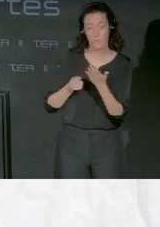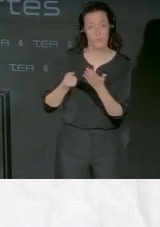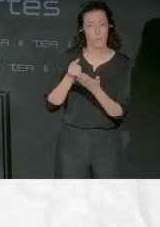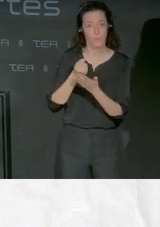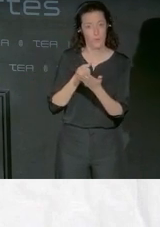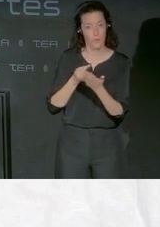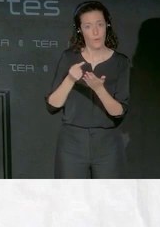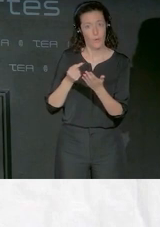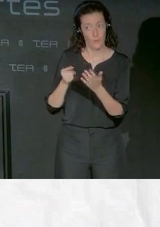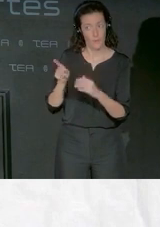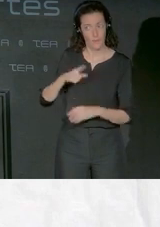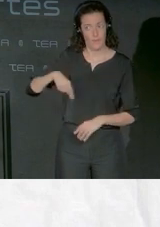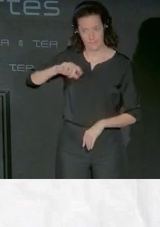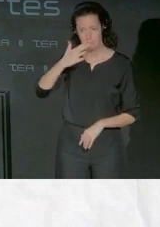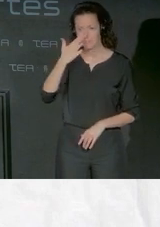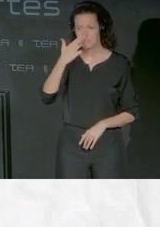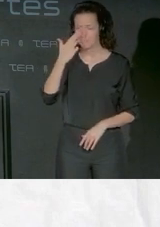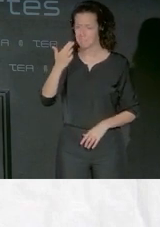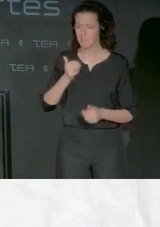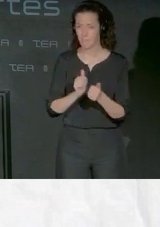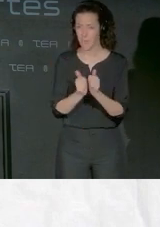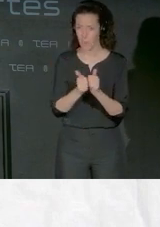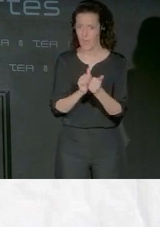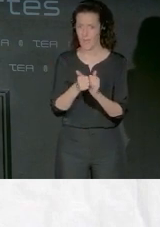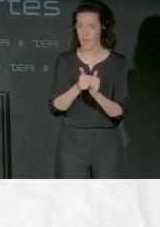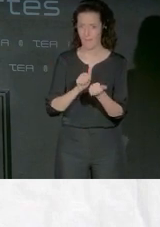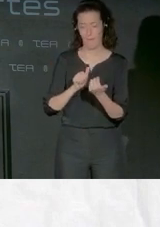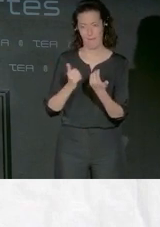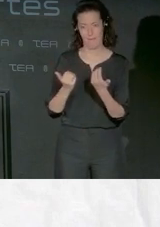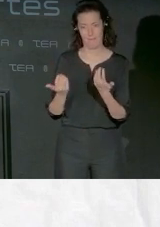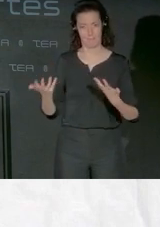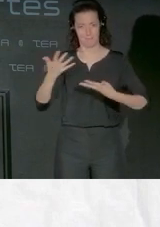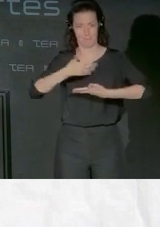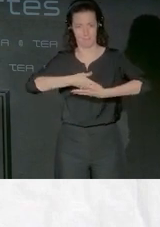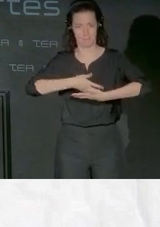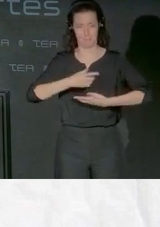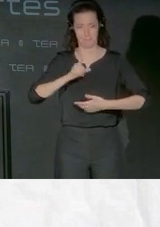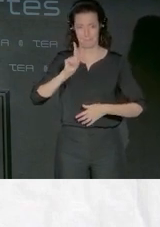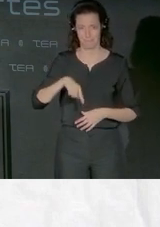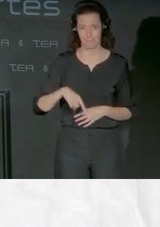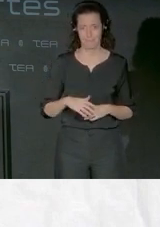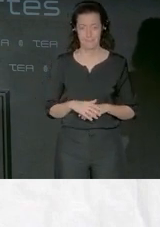platform also for effective marketing strategies, that's an important component.